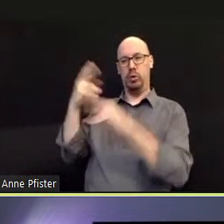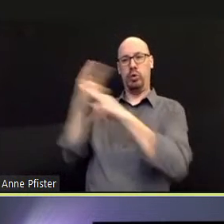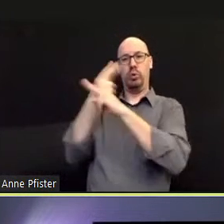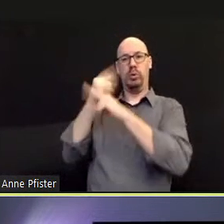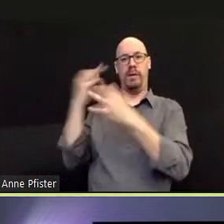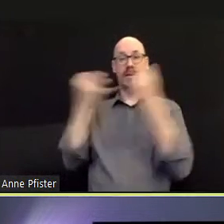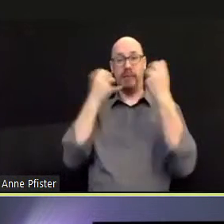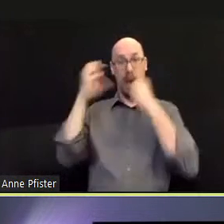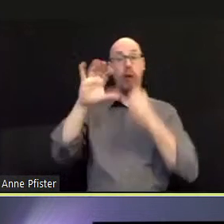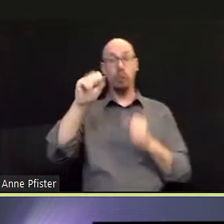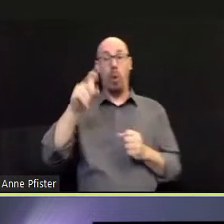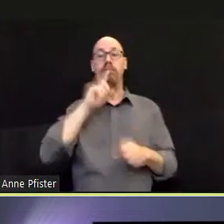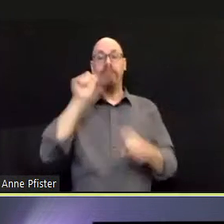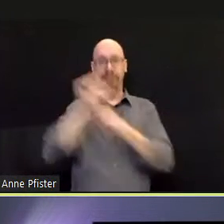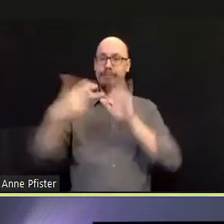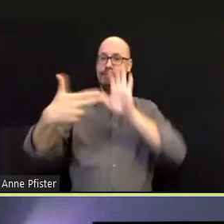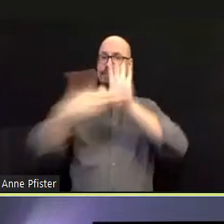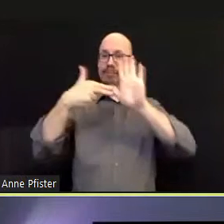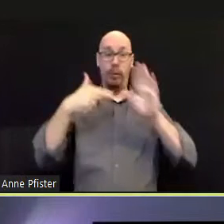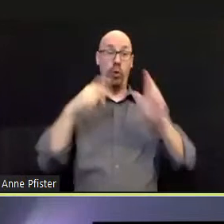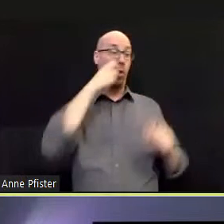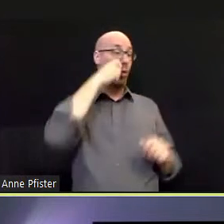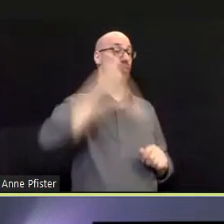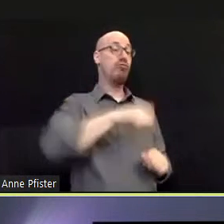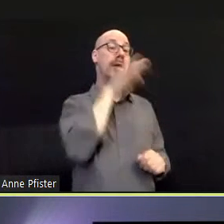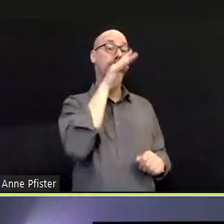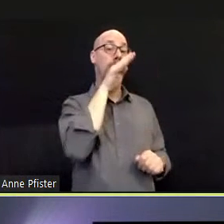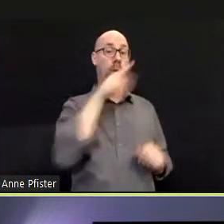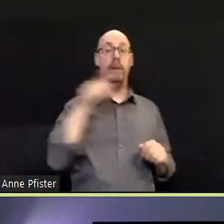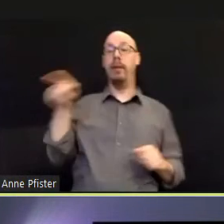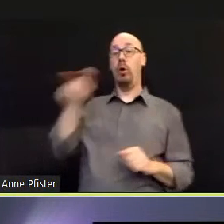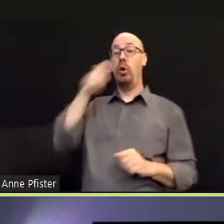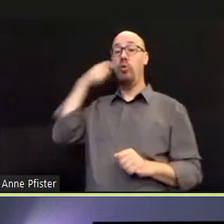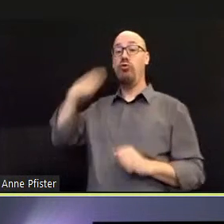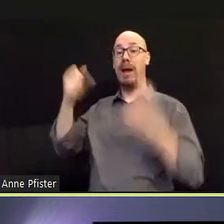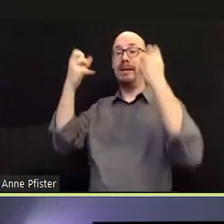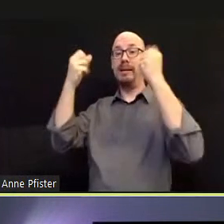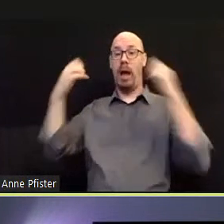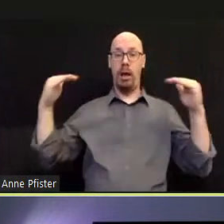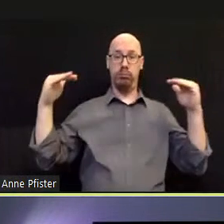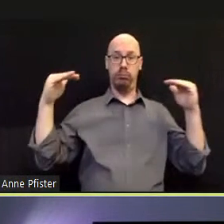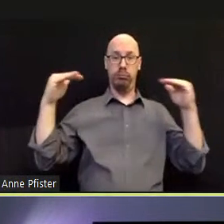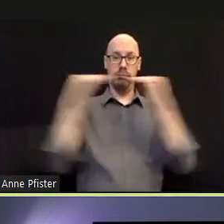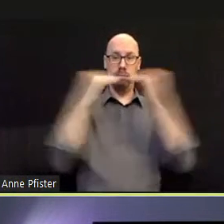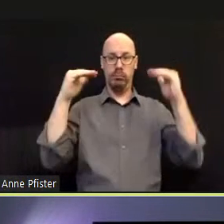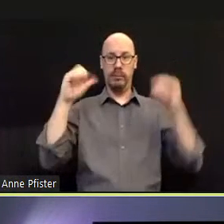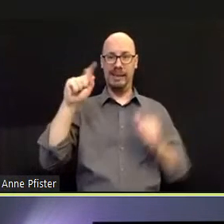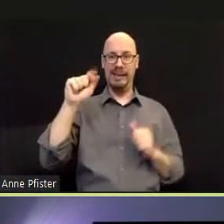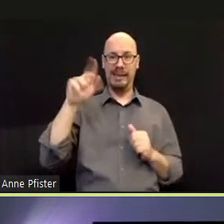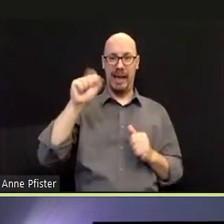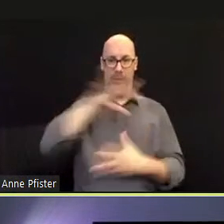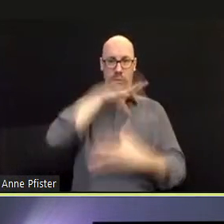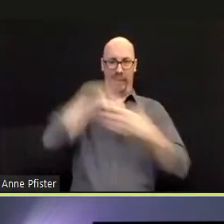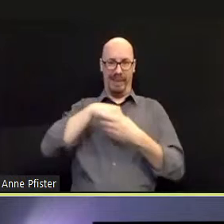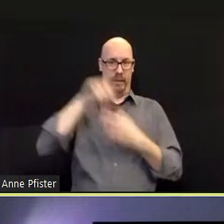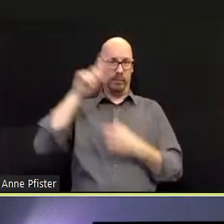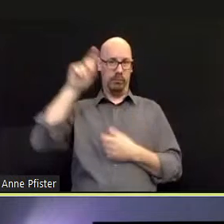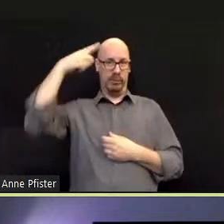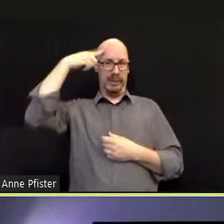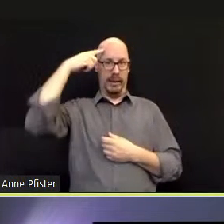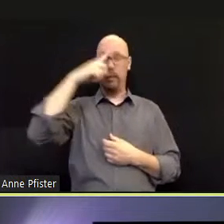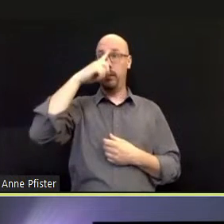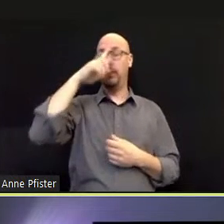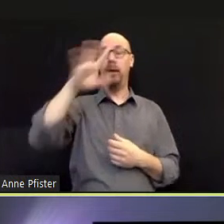the signed equivalent to Ukrainian as an official status within the state. And it asserts that the development